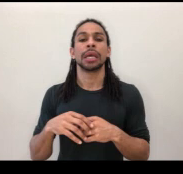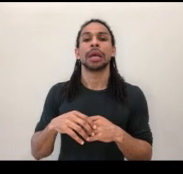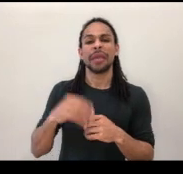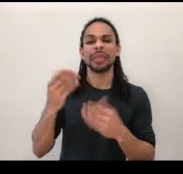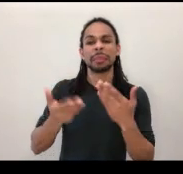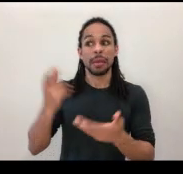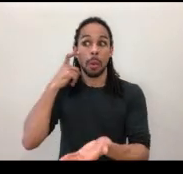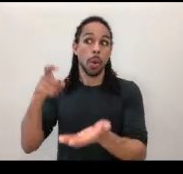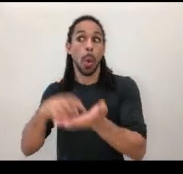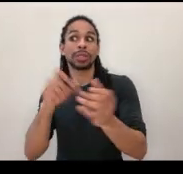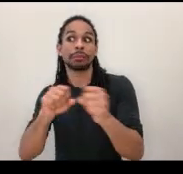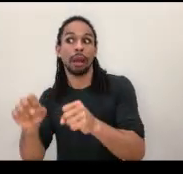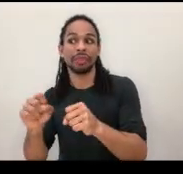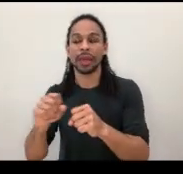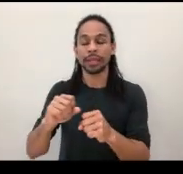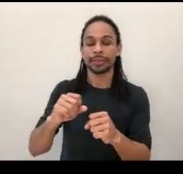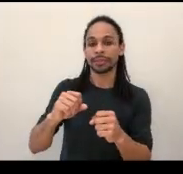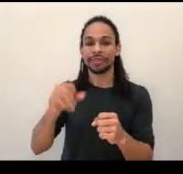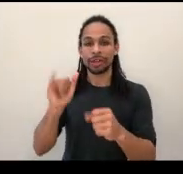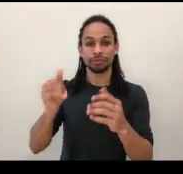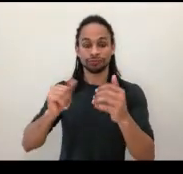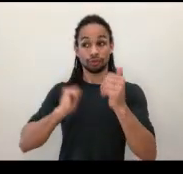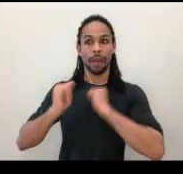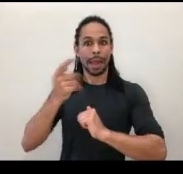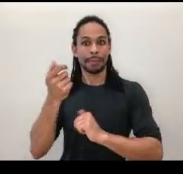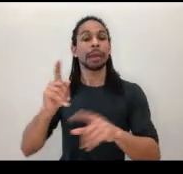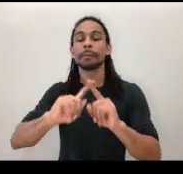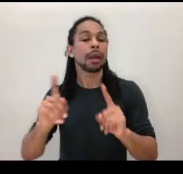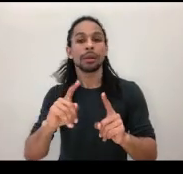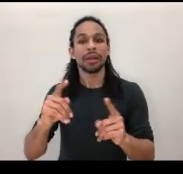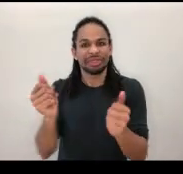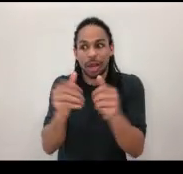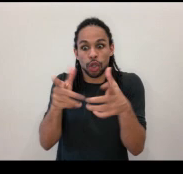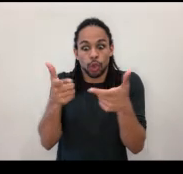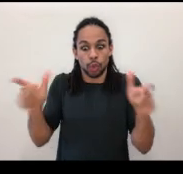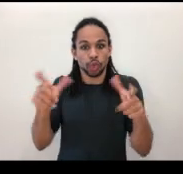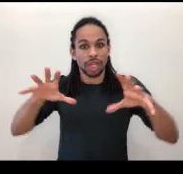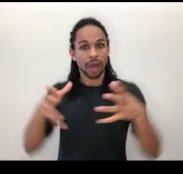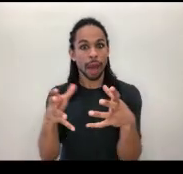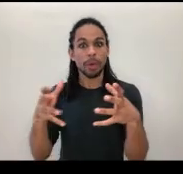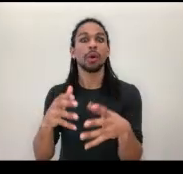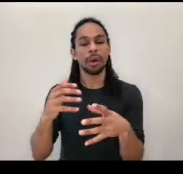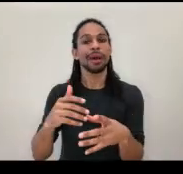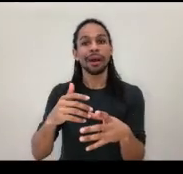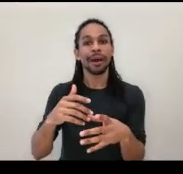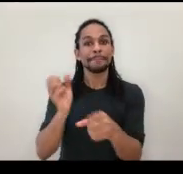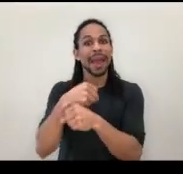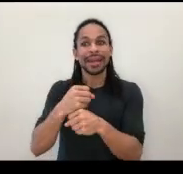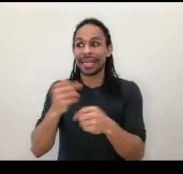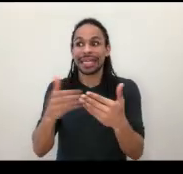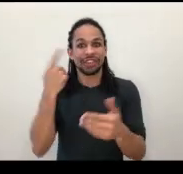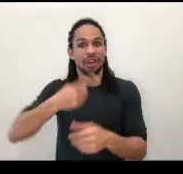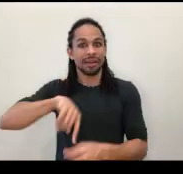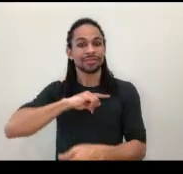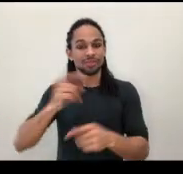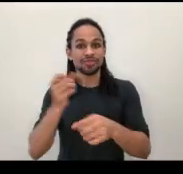more noticeable. I think in this, with such a huge ensemble, we were able to sort of create something that felt really light and